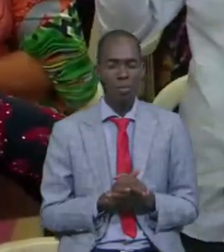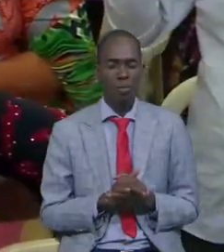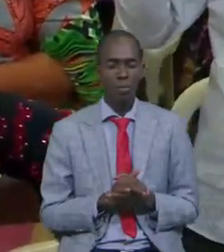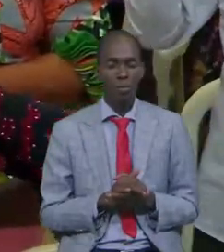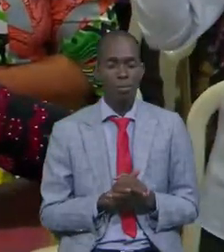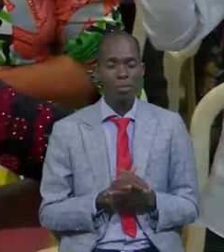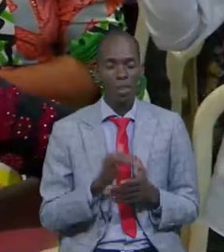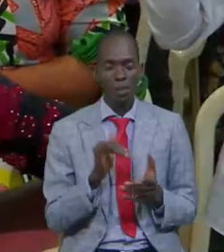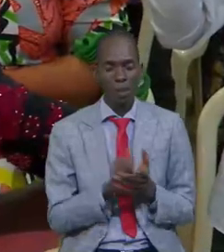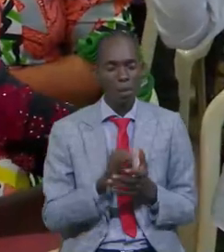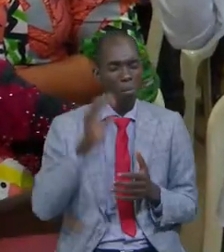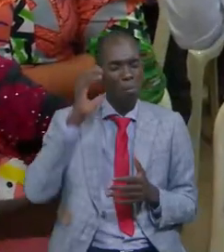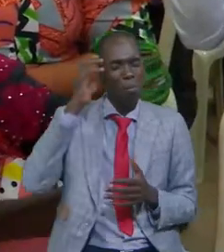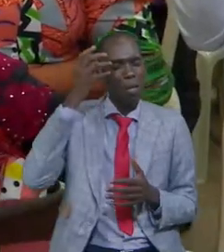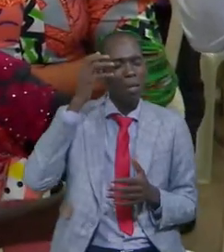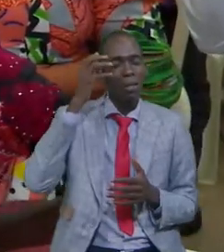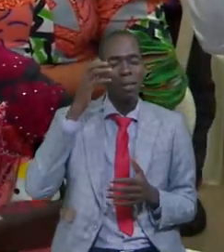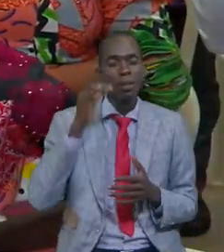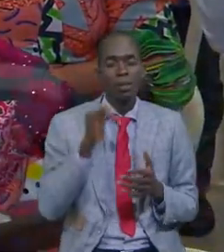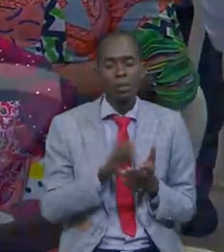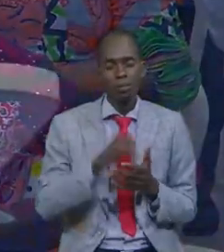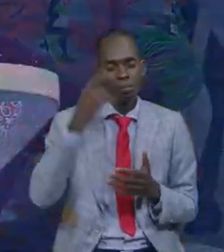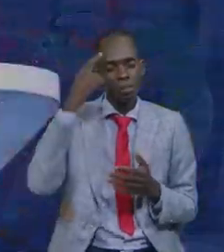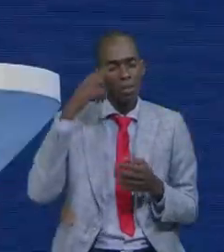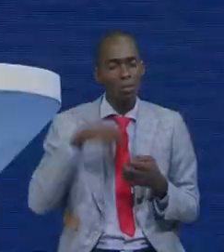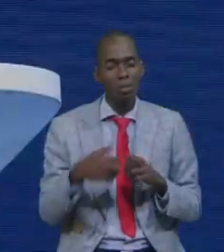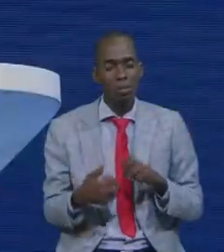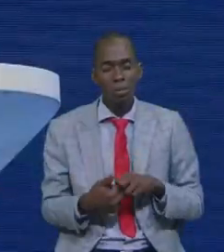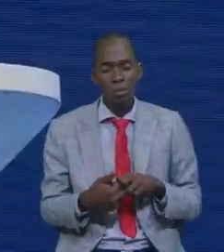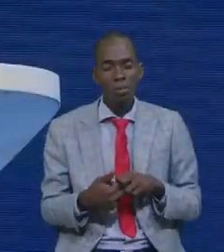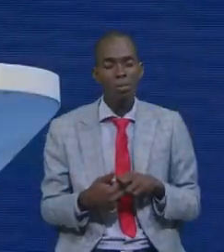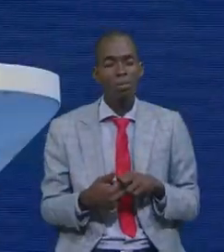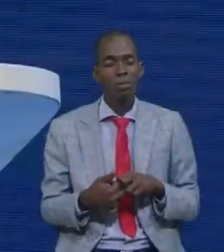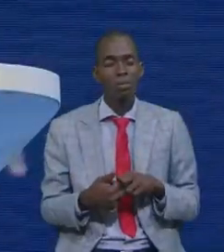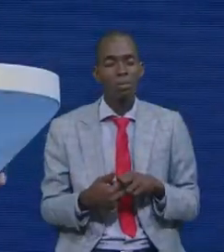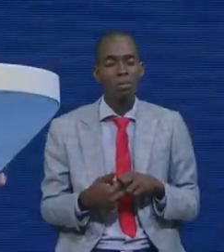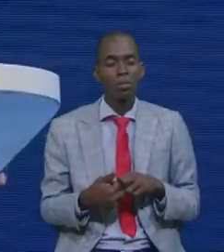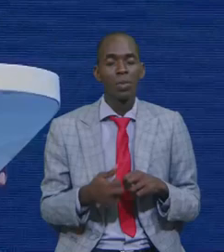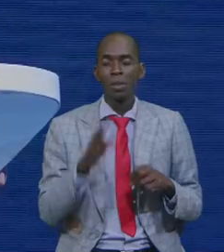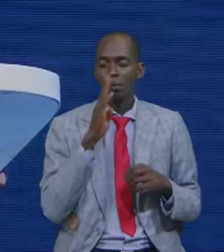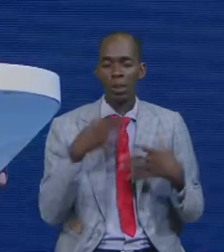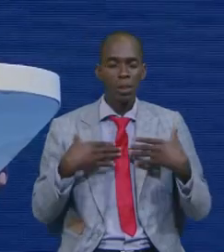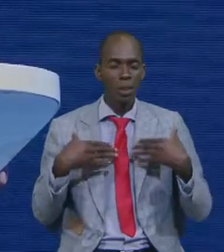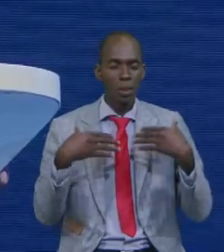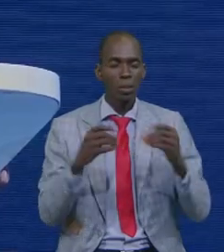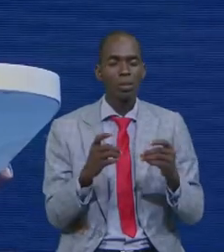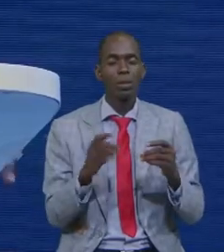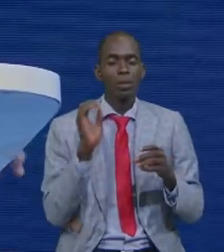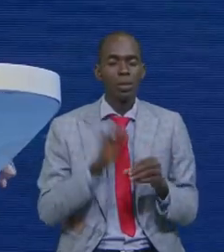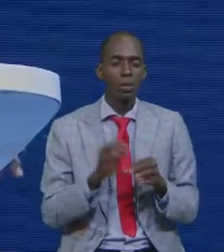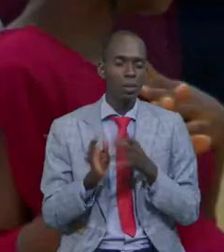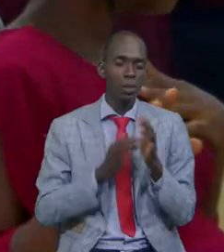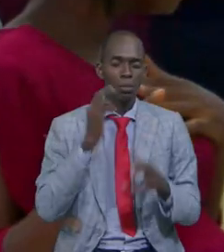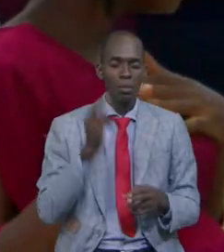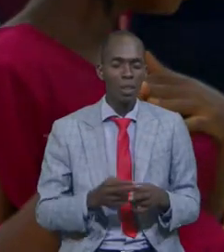That madness, that insanity, brain problem, be healed in